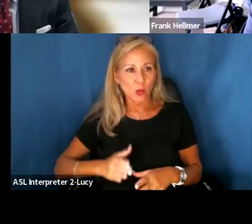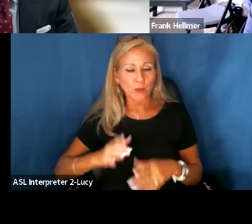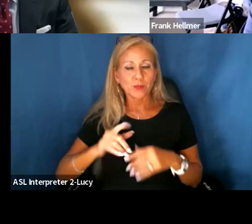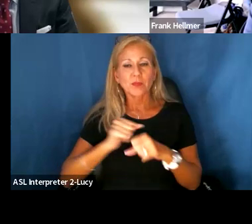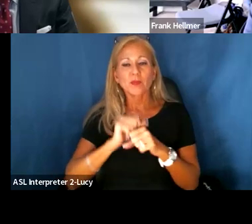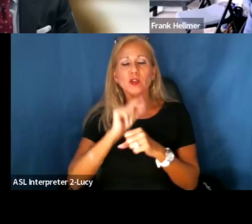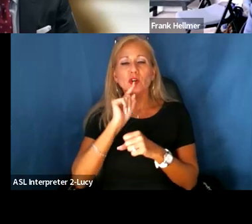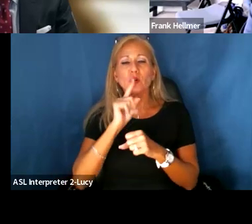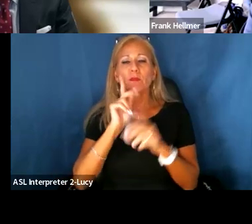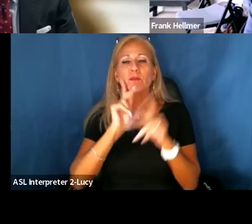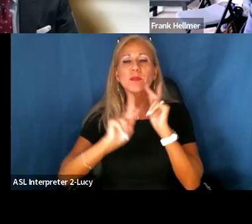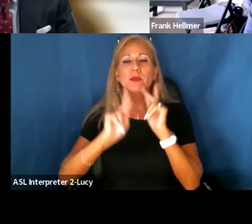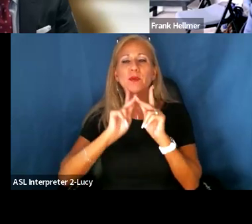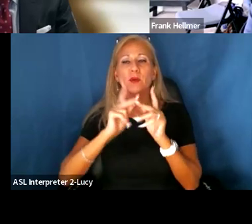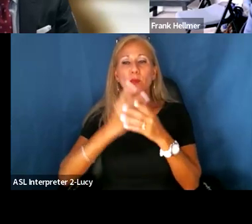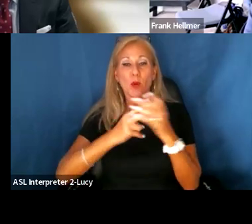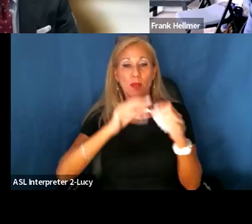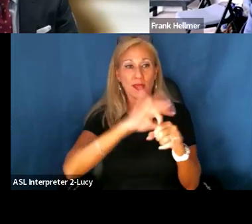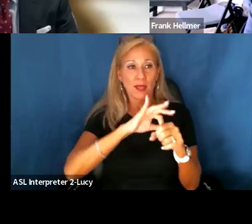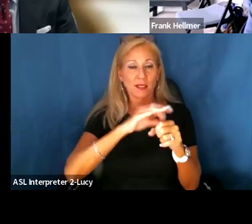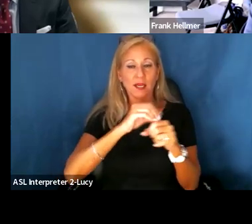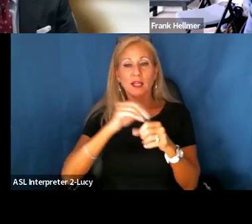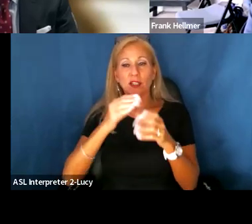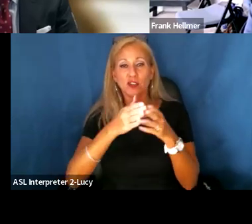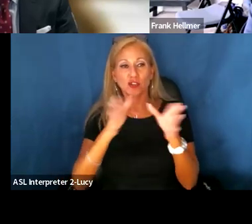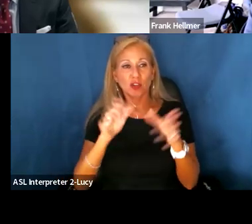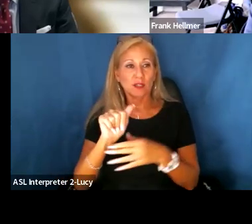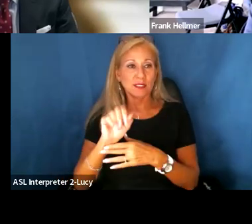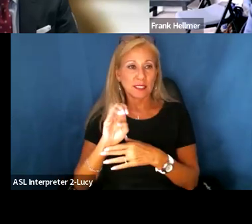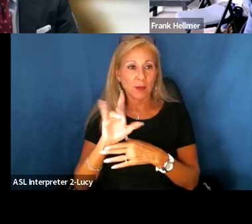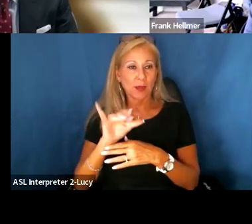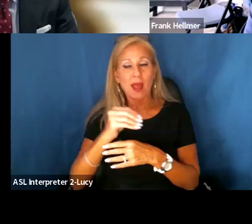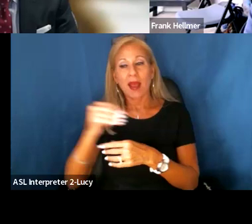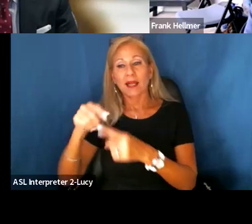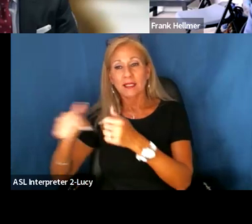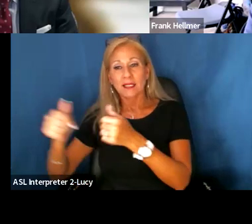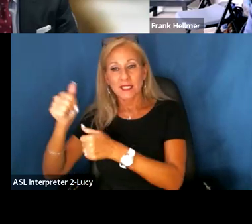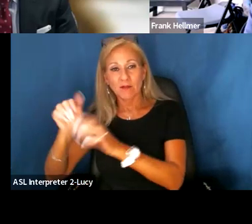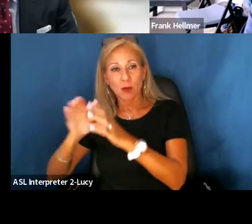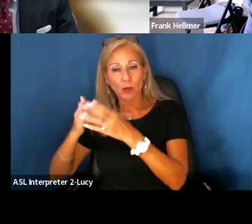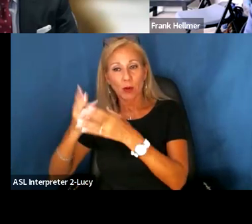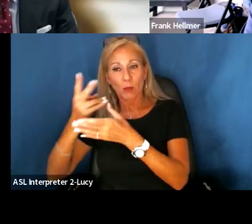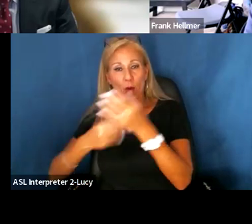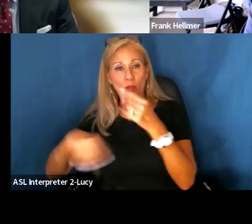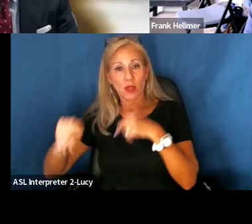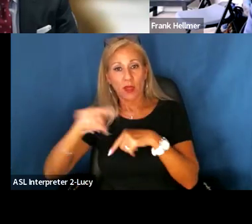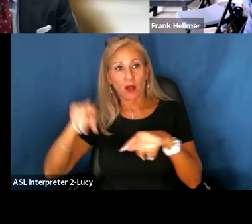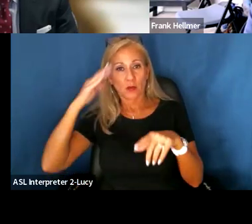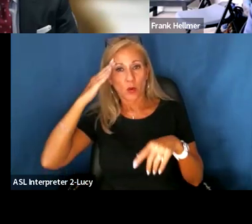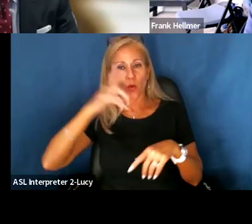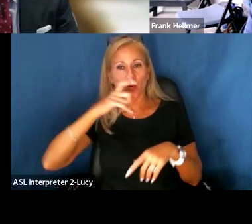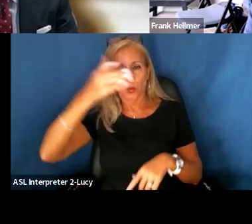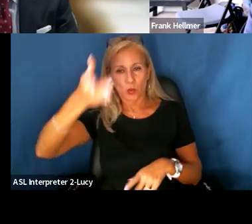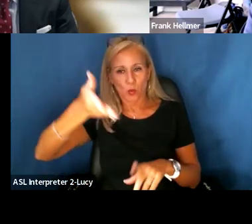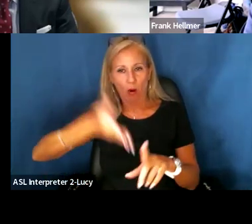that people both elected in the General Assembly and in the executive branch both know who you